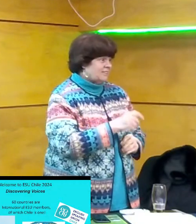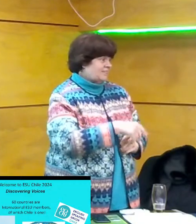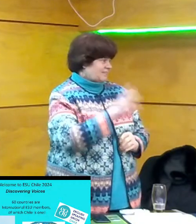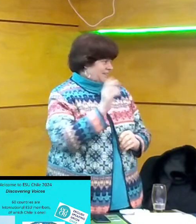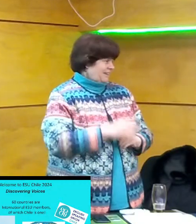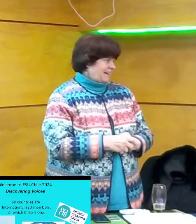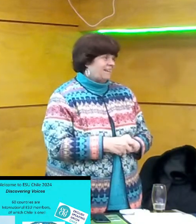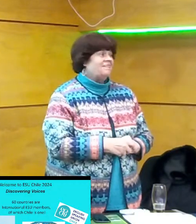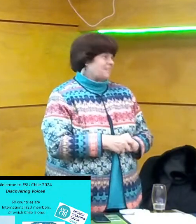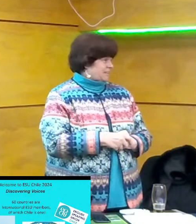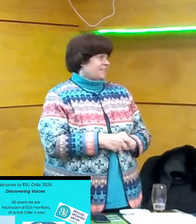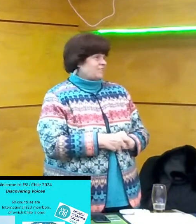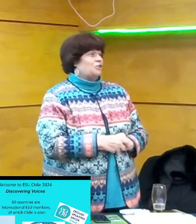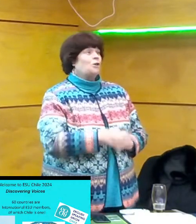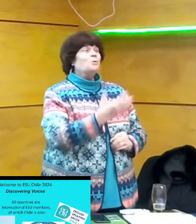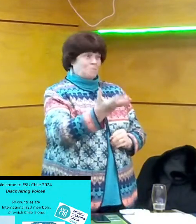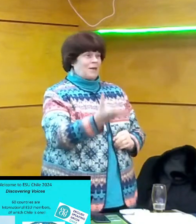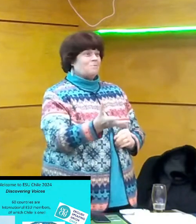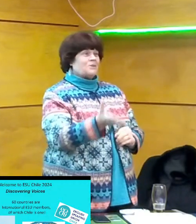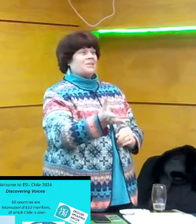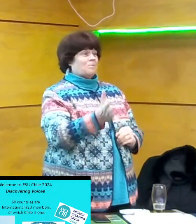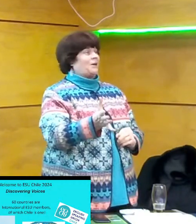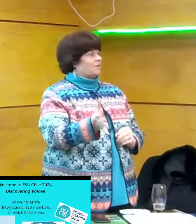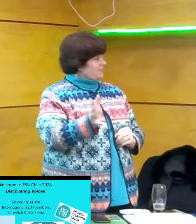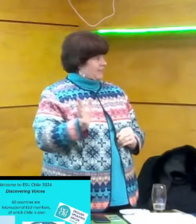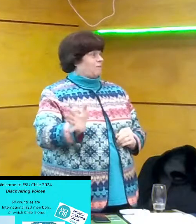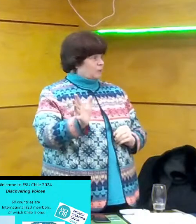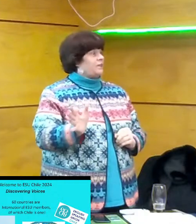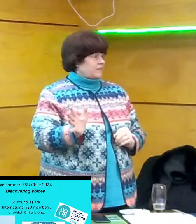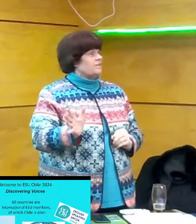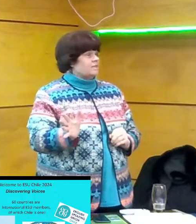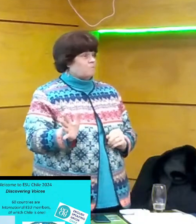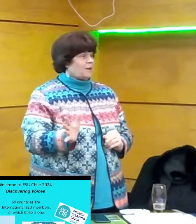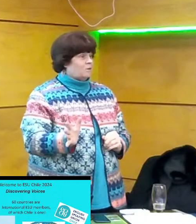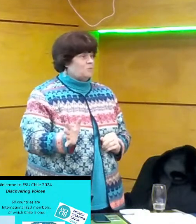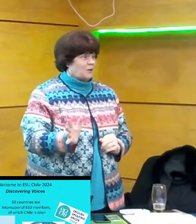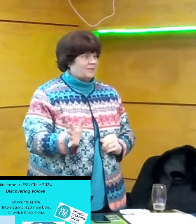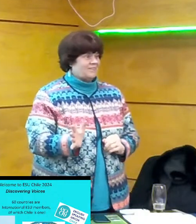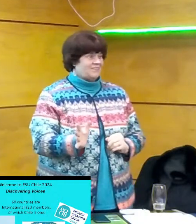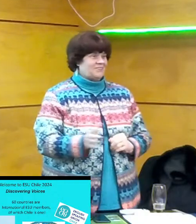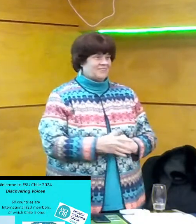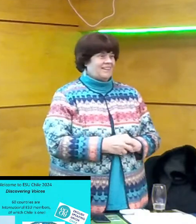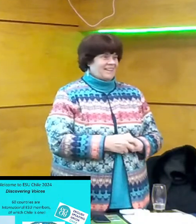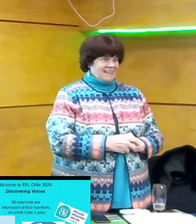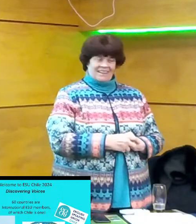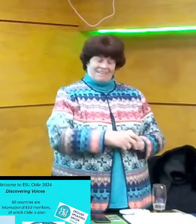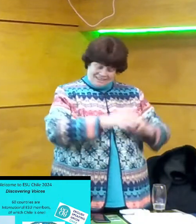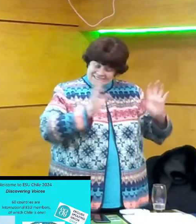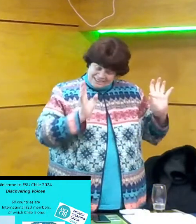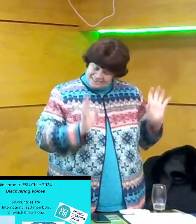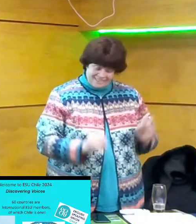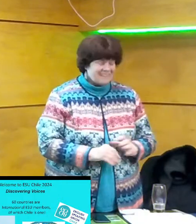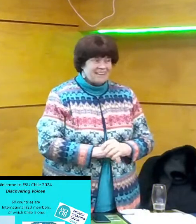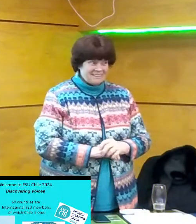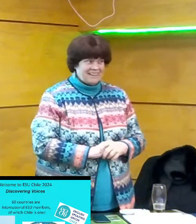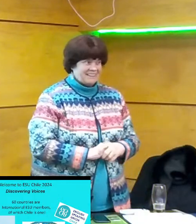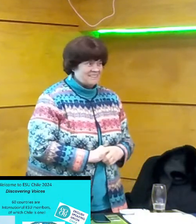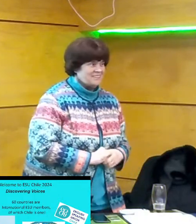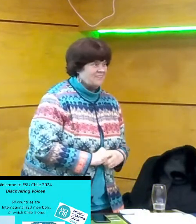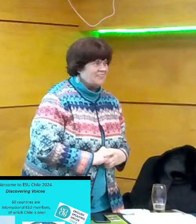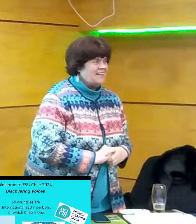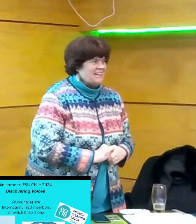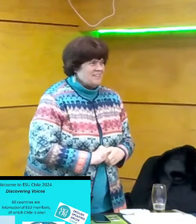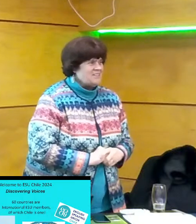English and show the paper to their parents that really this is my homework to do. They like